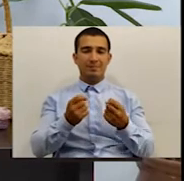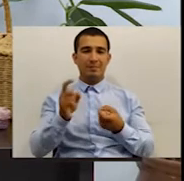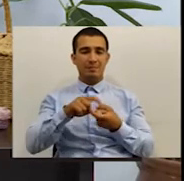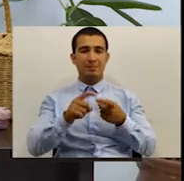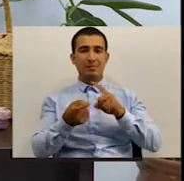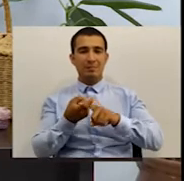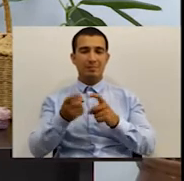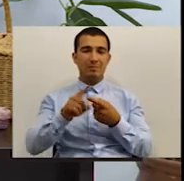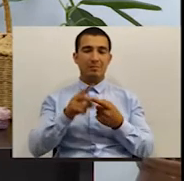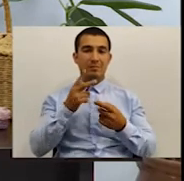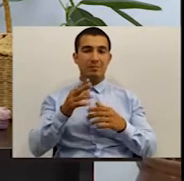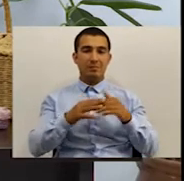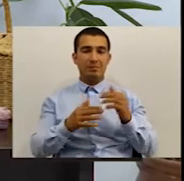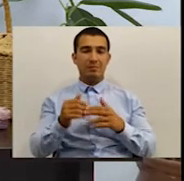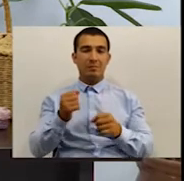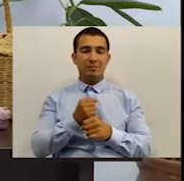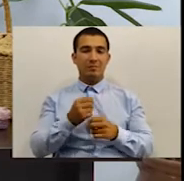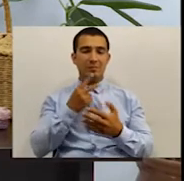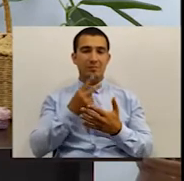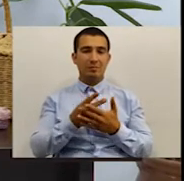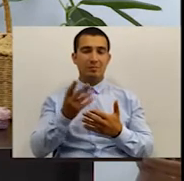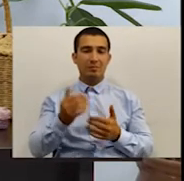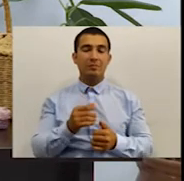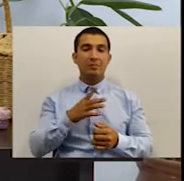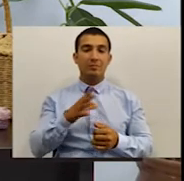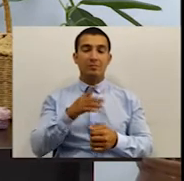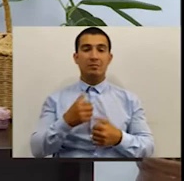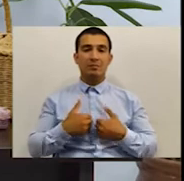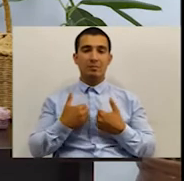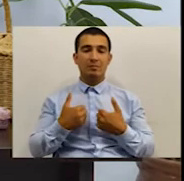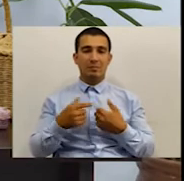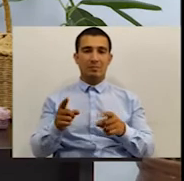turadi. Mana bittasini tepasidan, bittasini pastidan.